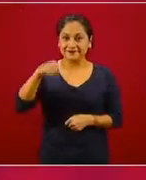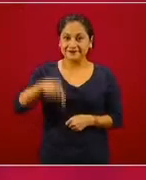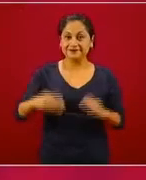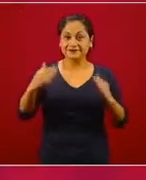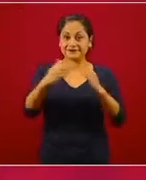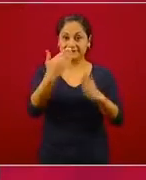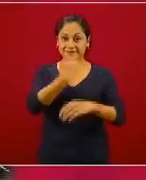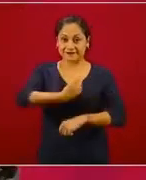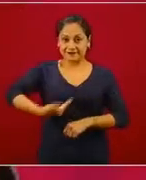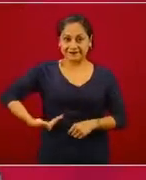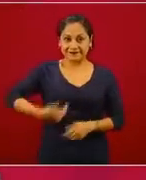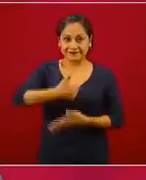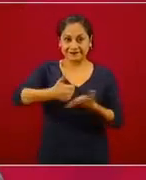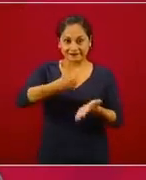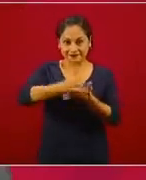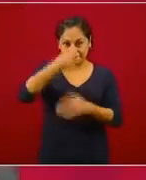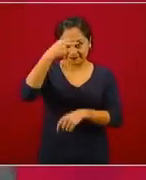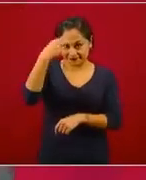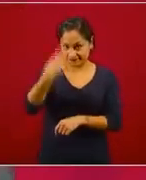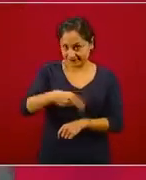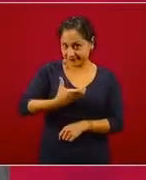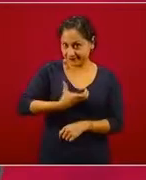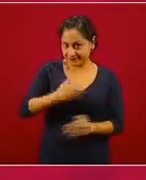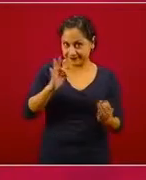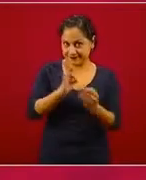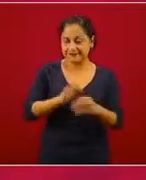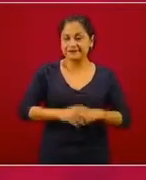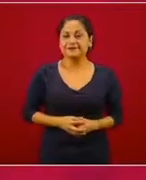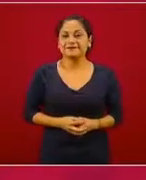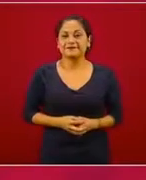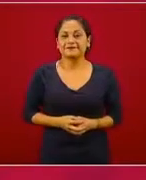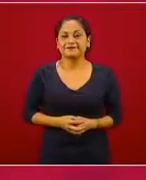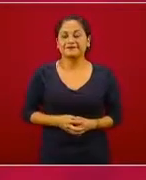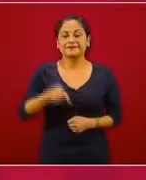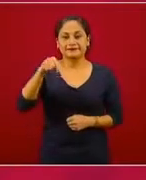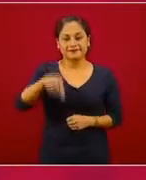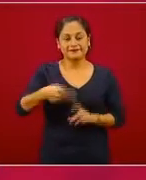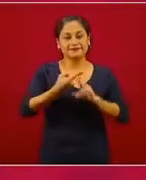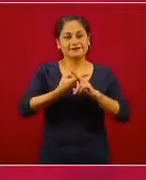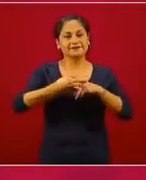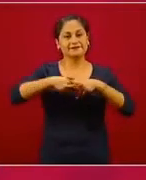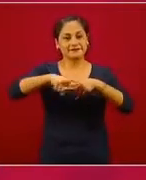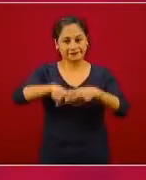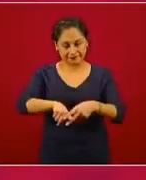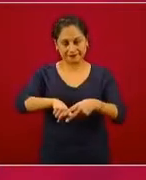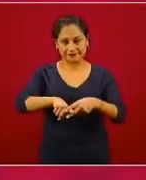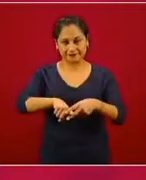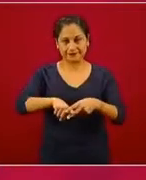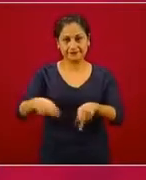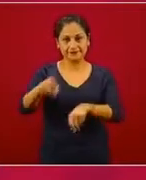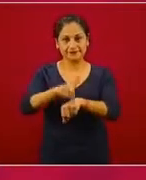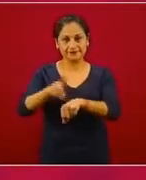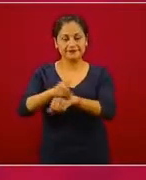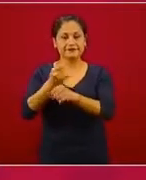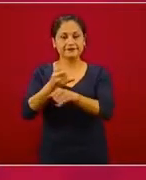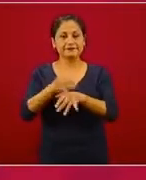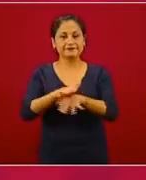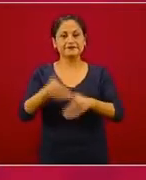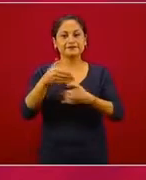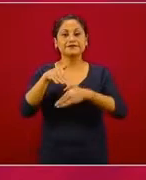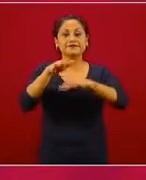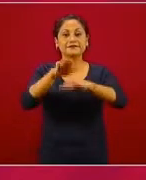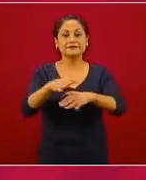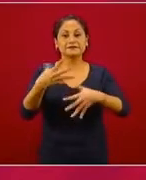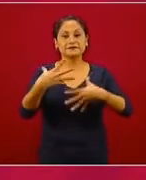and we are here at the National Palace in Mexico City. We're going to get started with our daily press